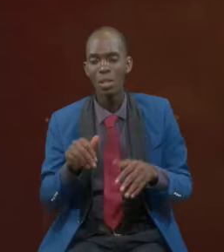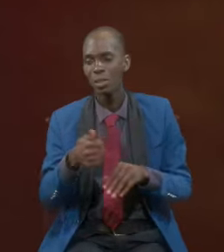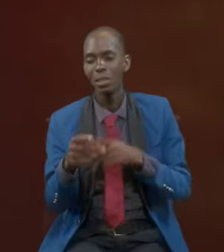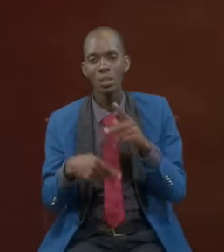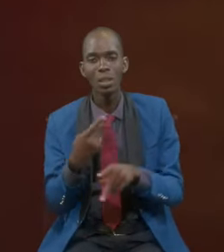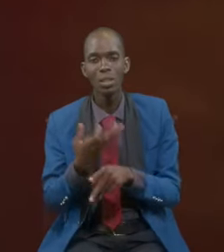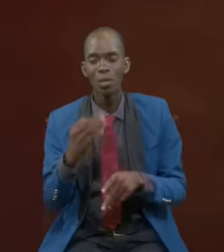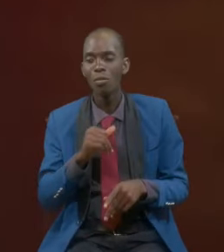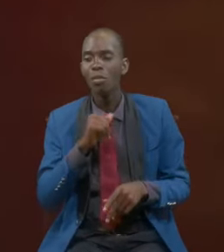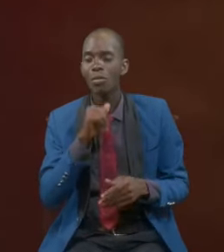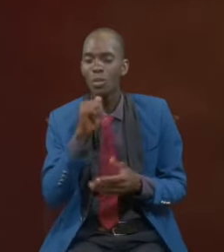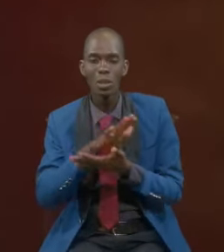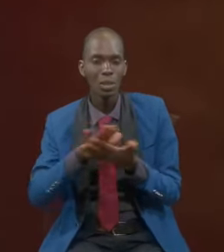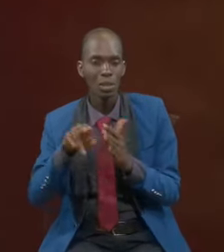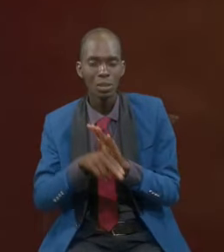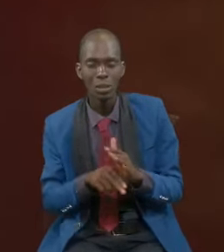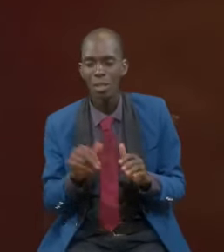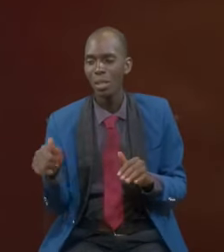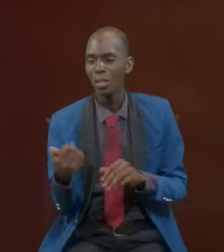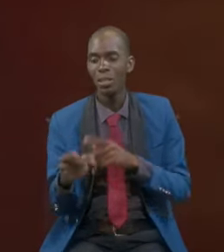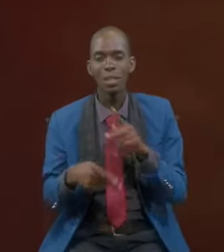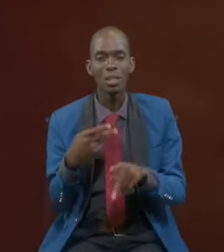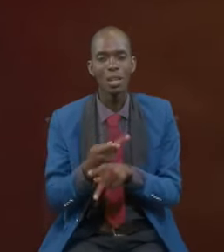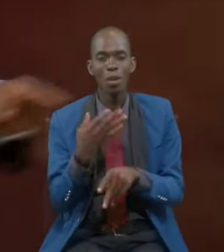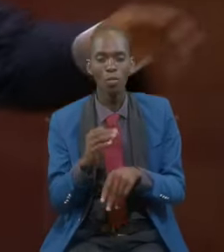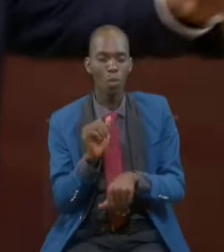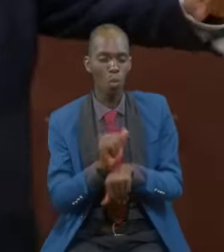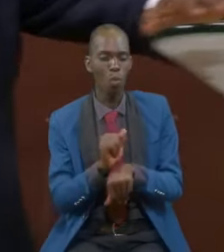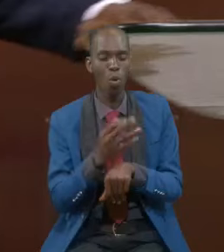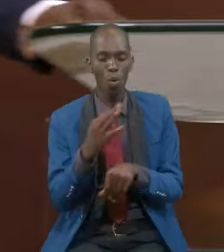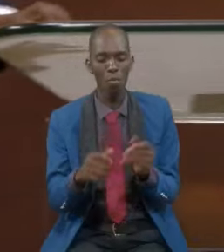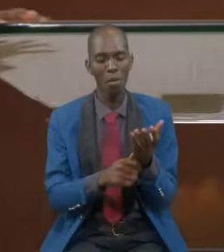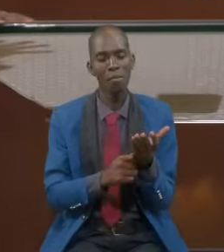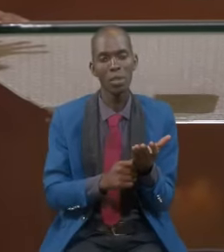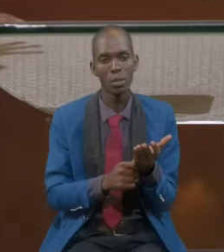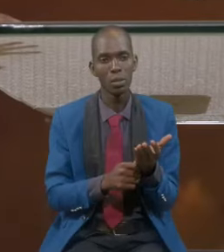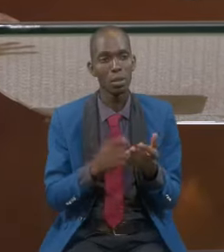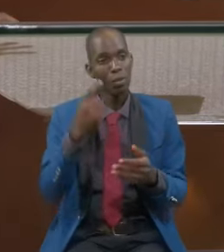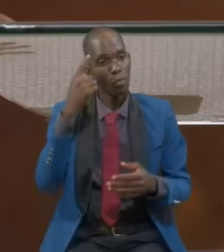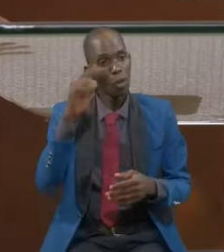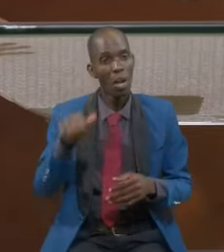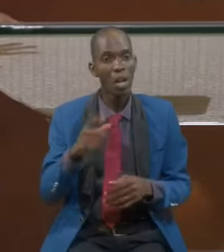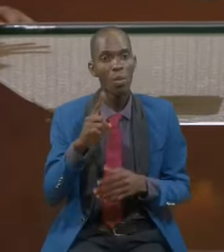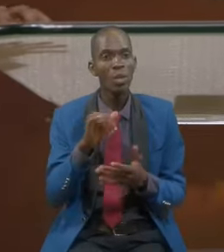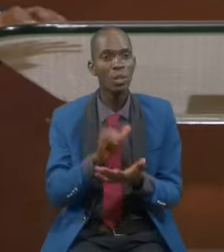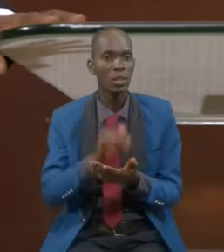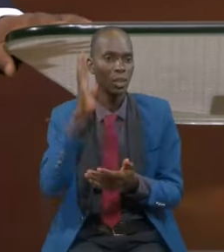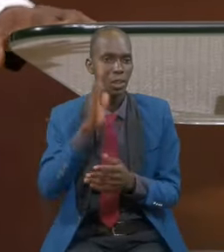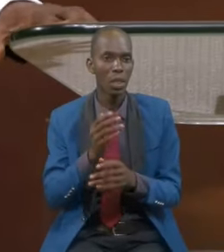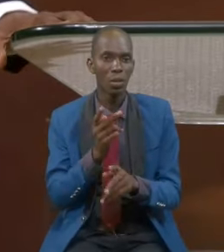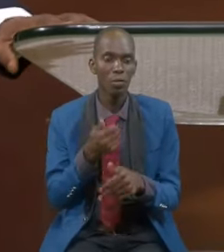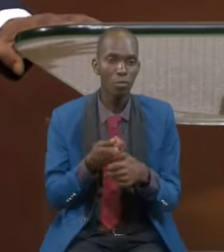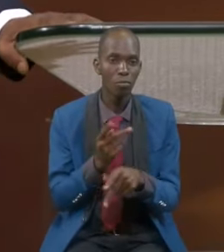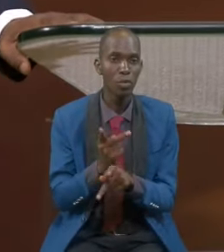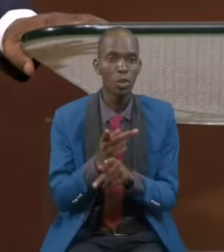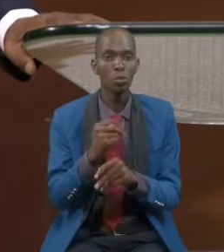immorality, any form of the works of the flesh. For whosoever shall keep the whole